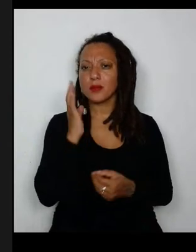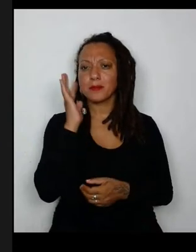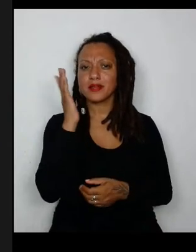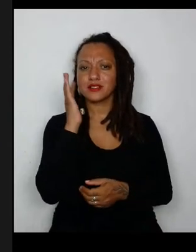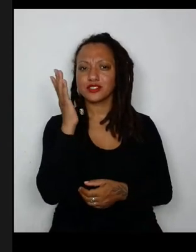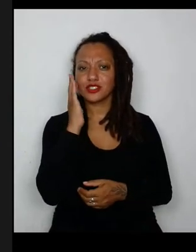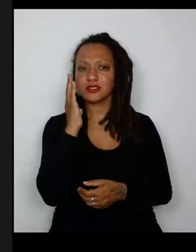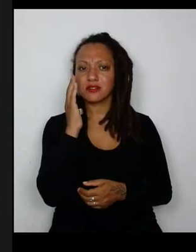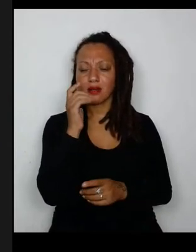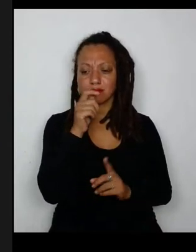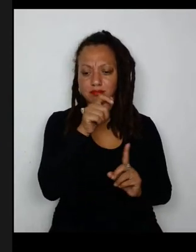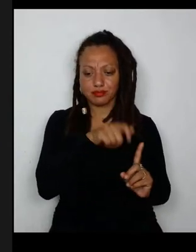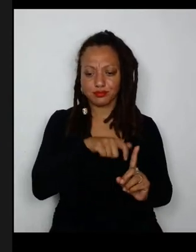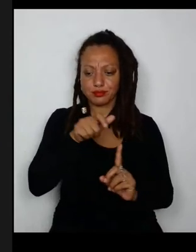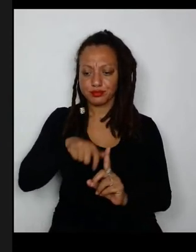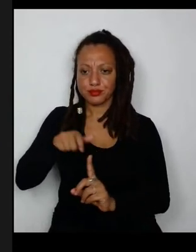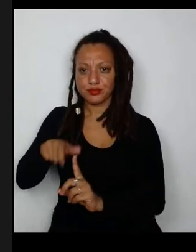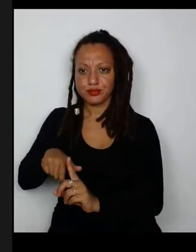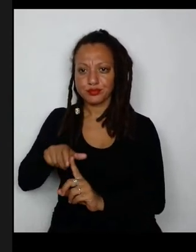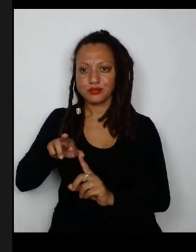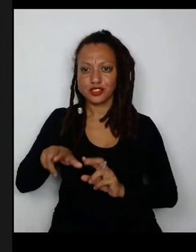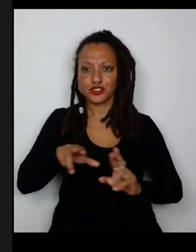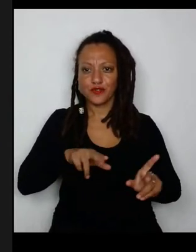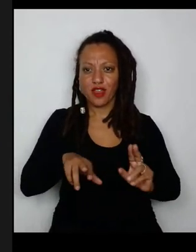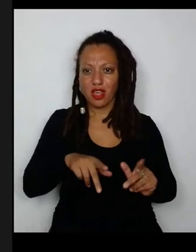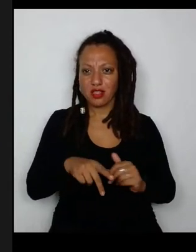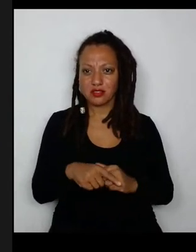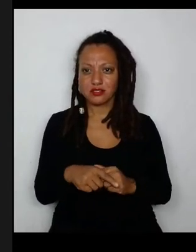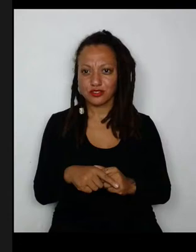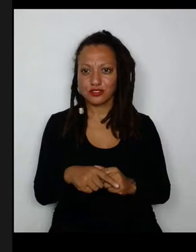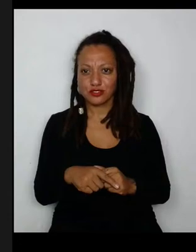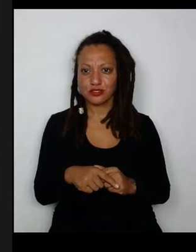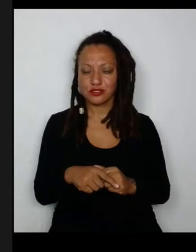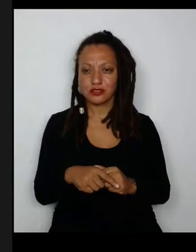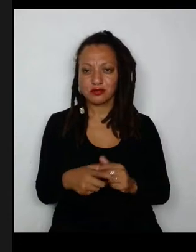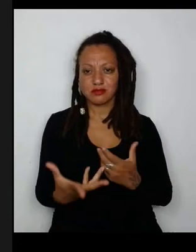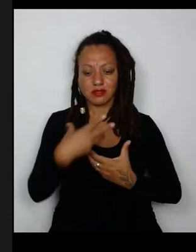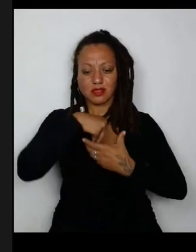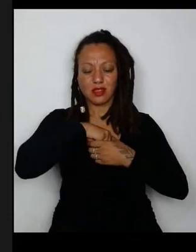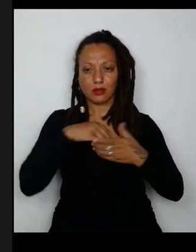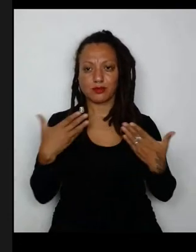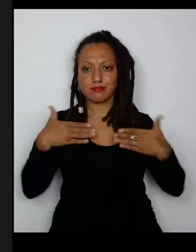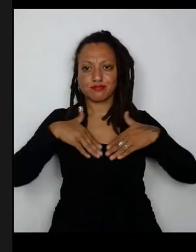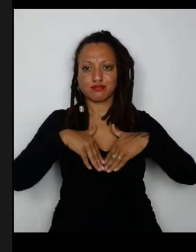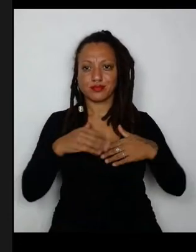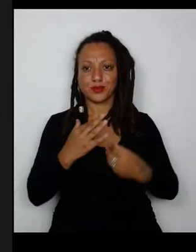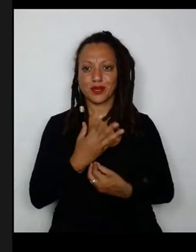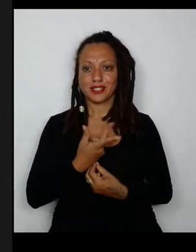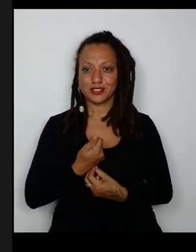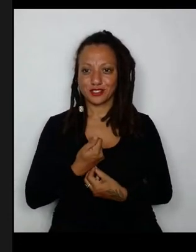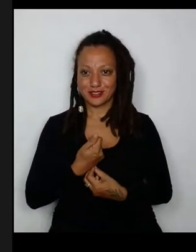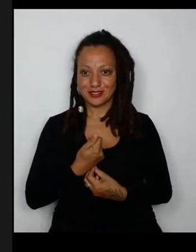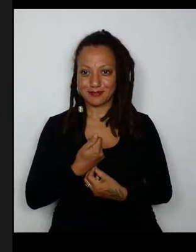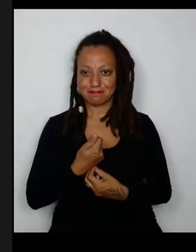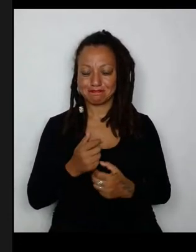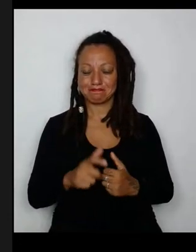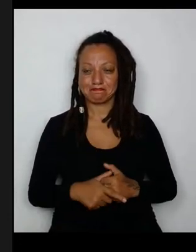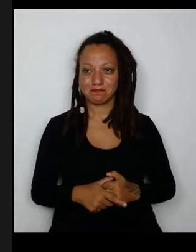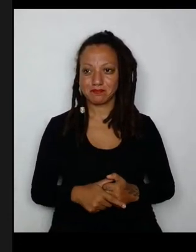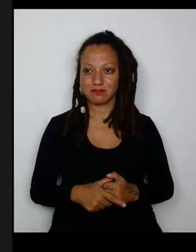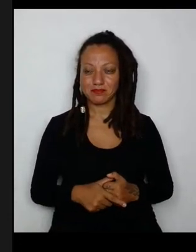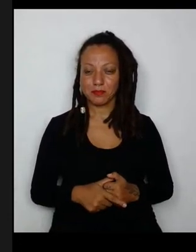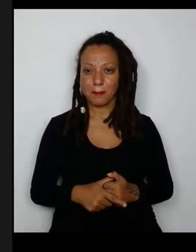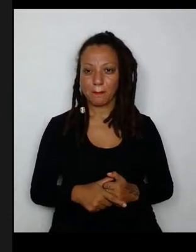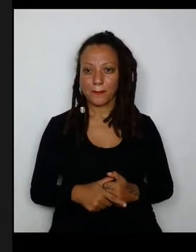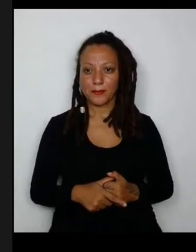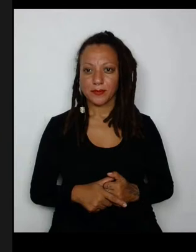his works now how can we think about the difference personae in the first moment that he was there in